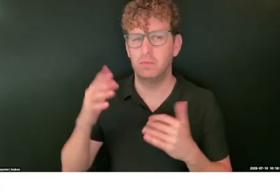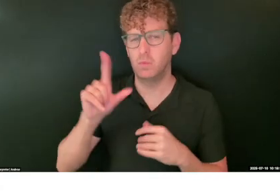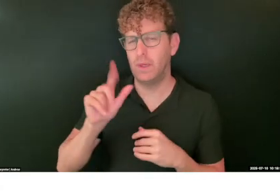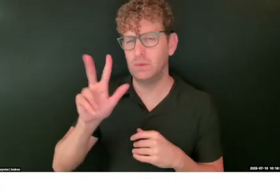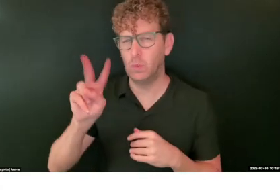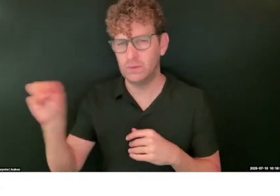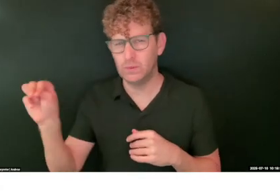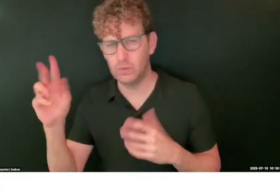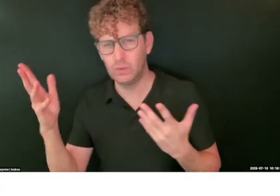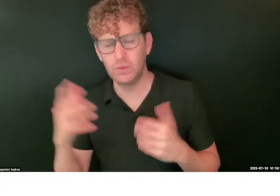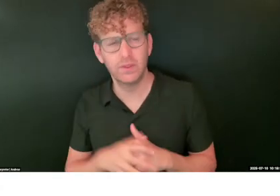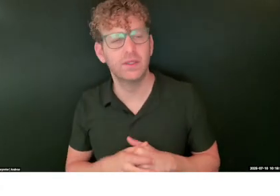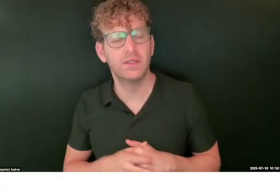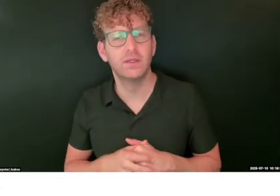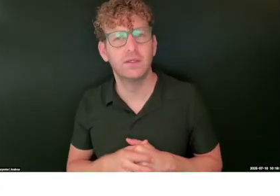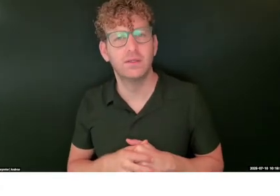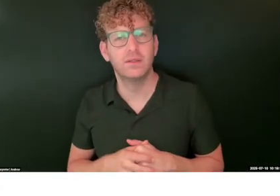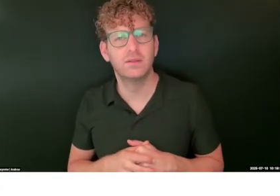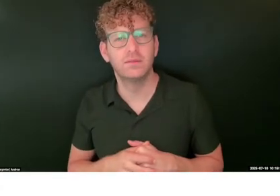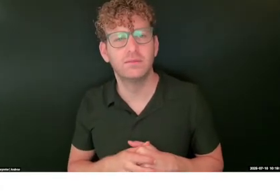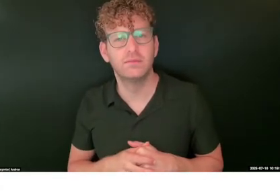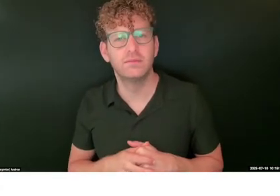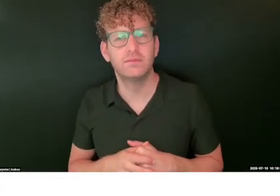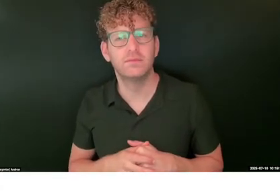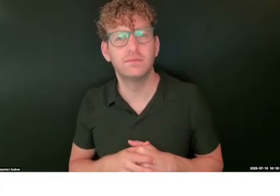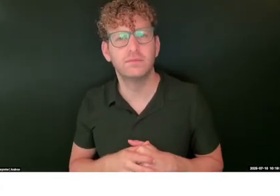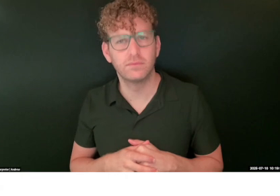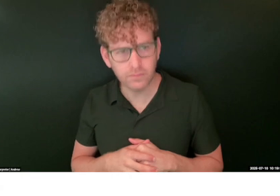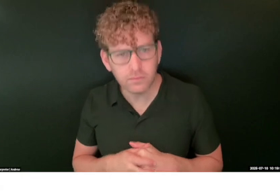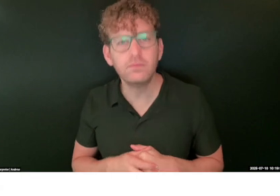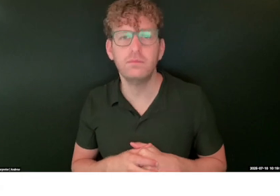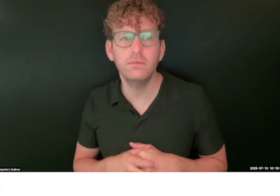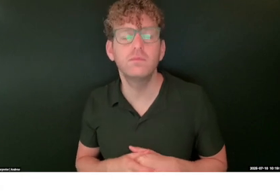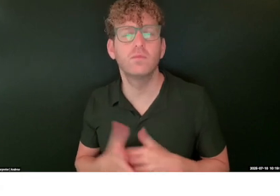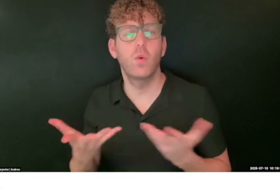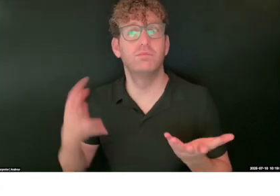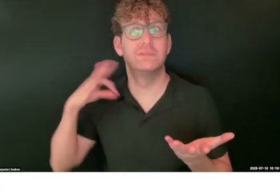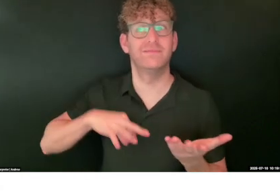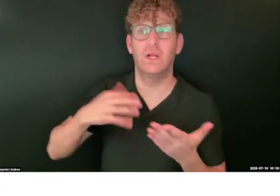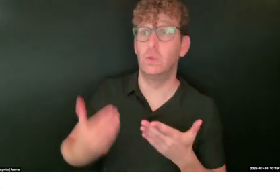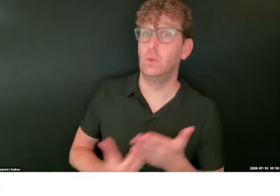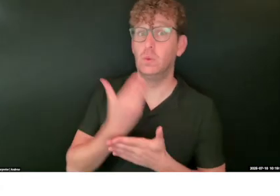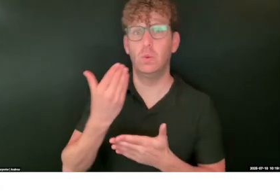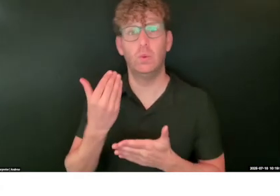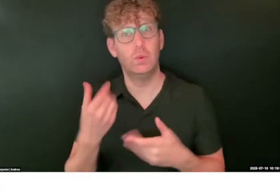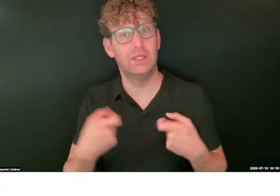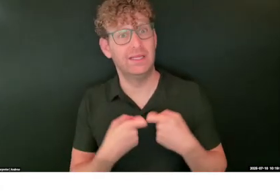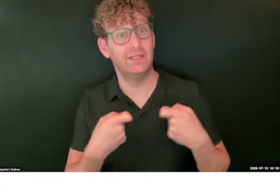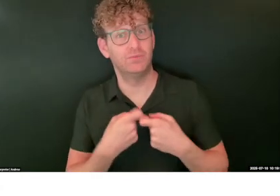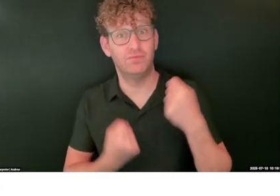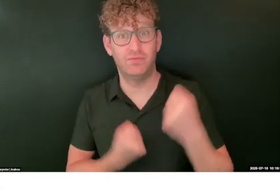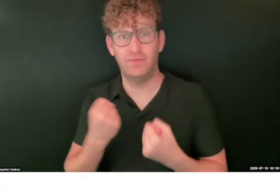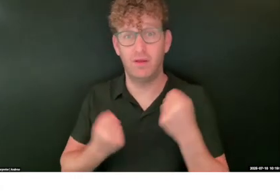this all up to highlight that for incentivizing new EVs, we need to overcome both the price premium for the